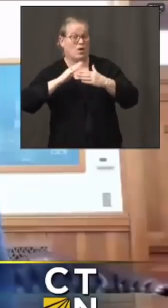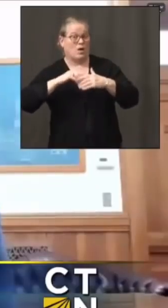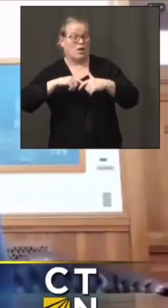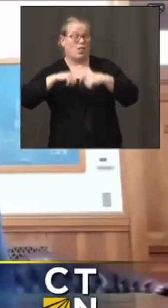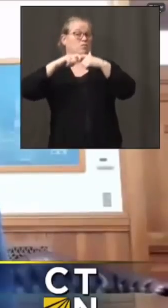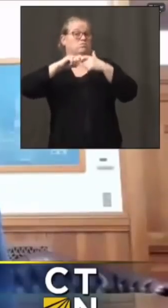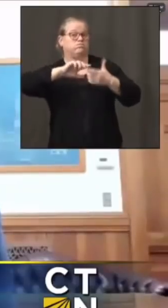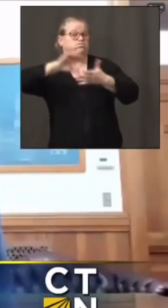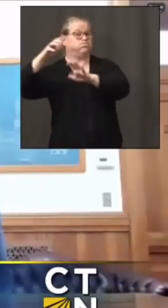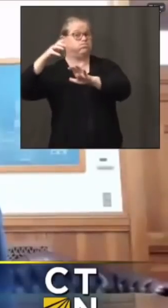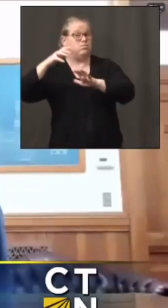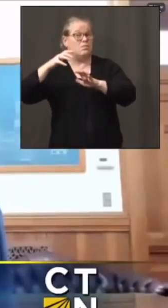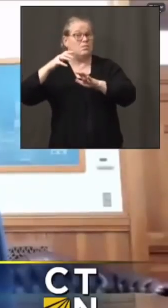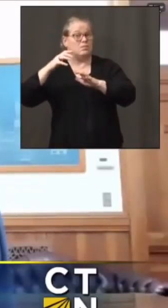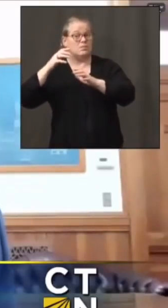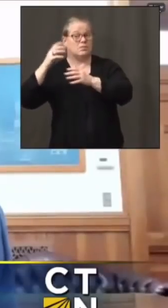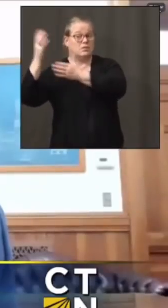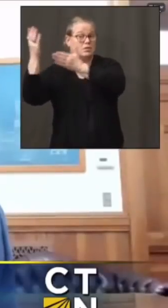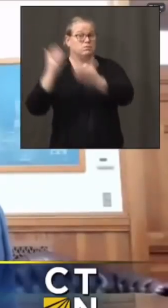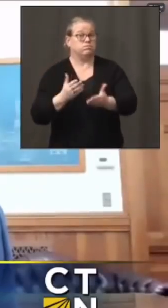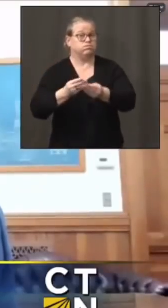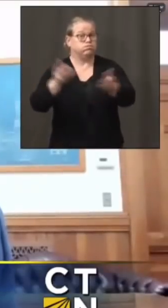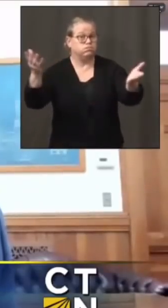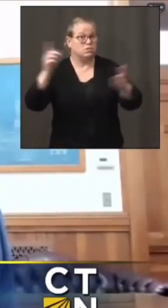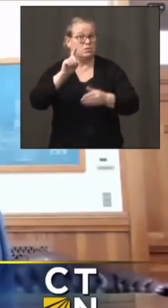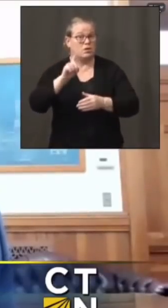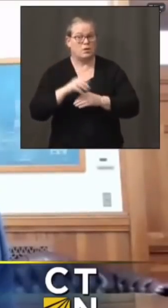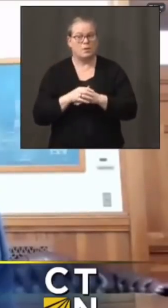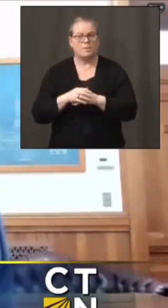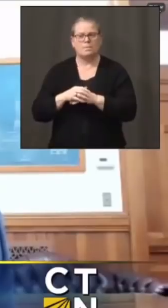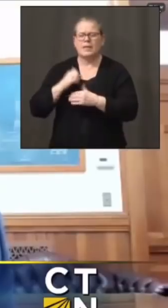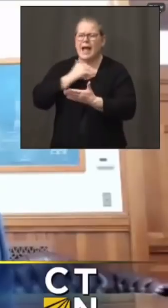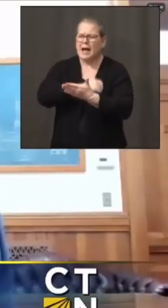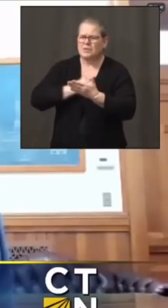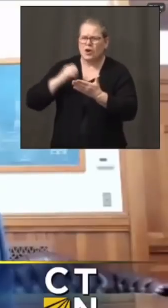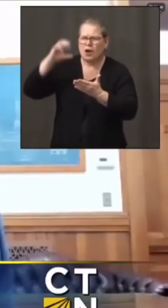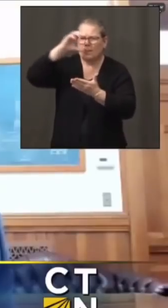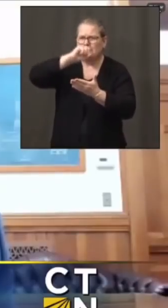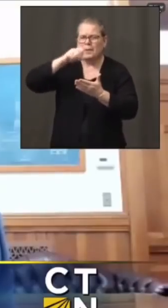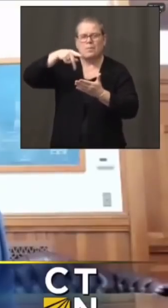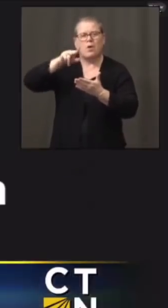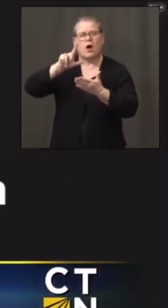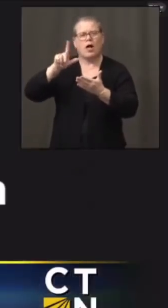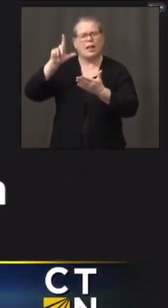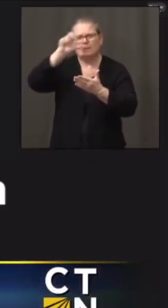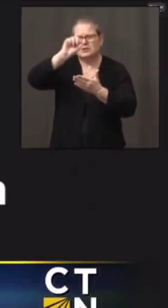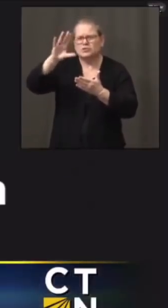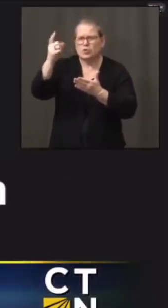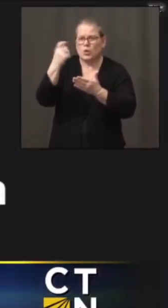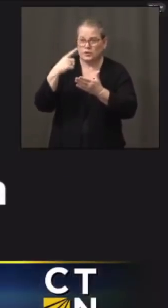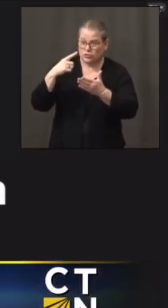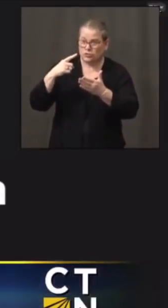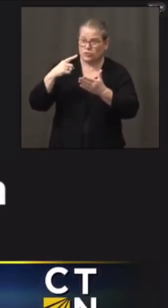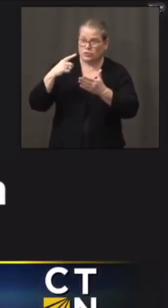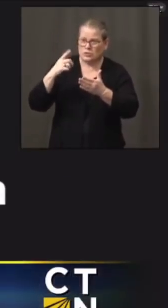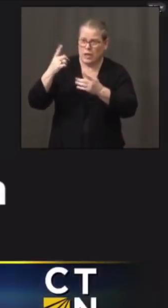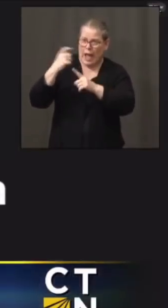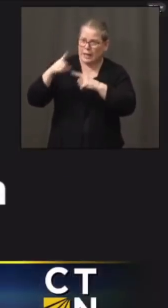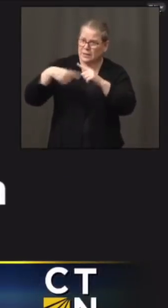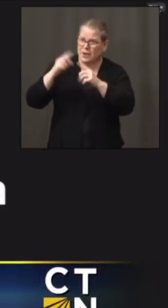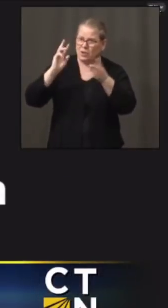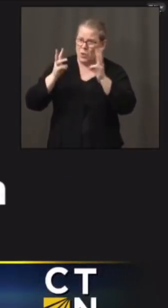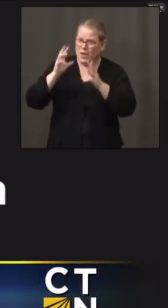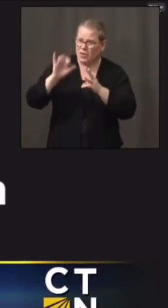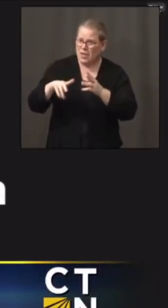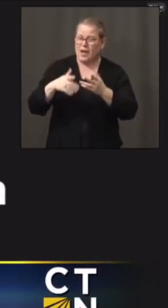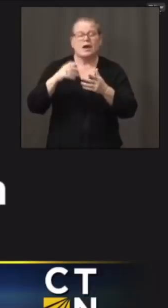In terms of weather playing a role in distribution of the vaccines, is that the question, Kristen? Yeah, do you expect the weather to interrupt the